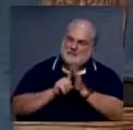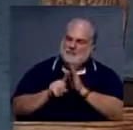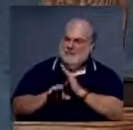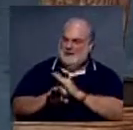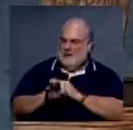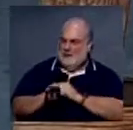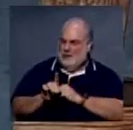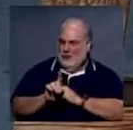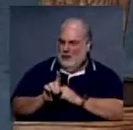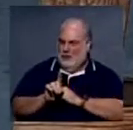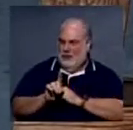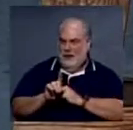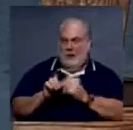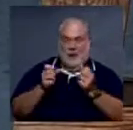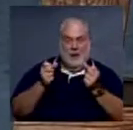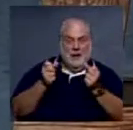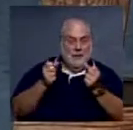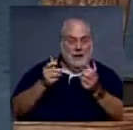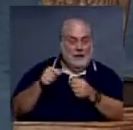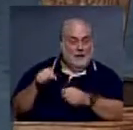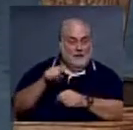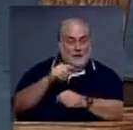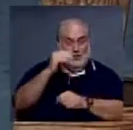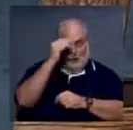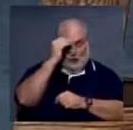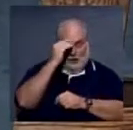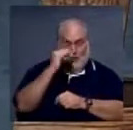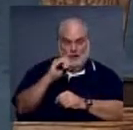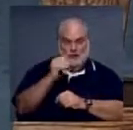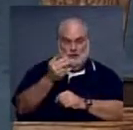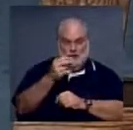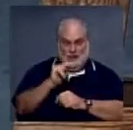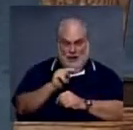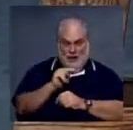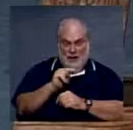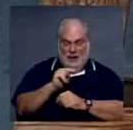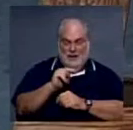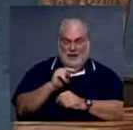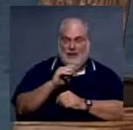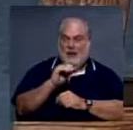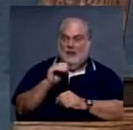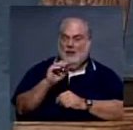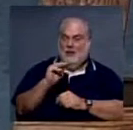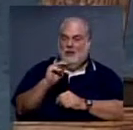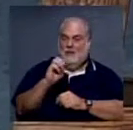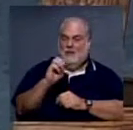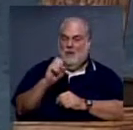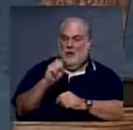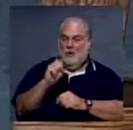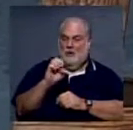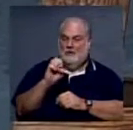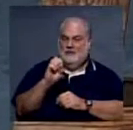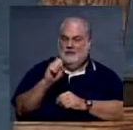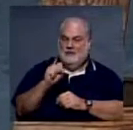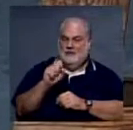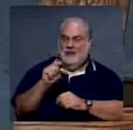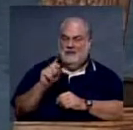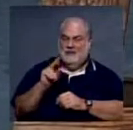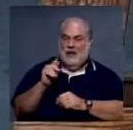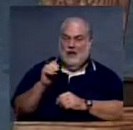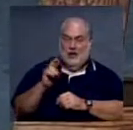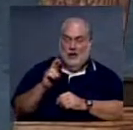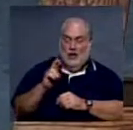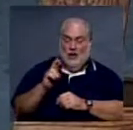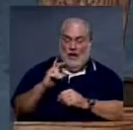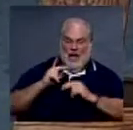John. And we really didn't have an idea that finding a building was going to be as difficult as it ended up